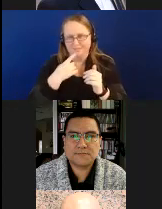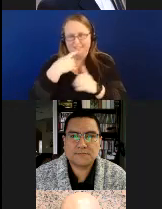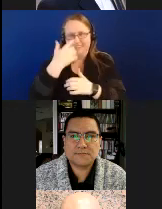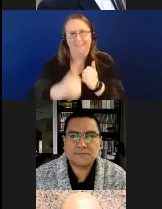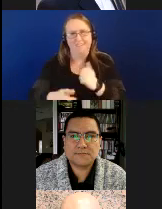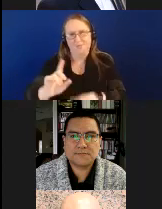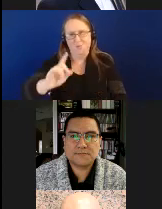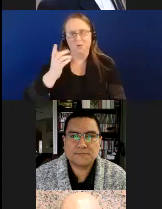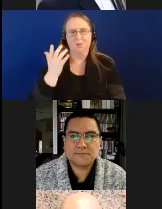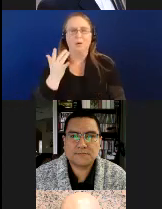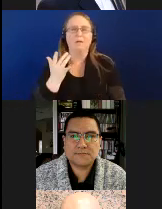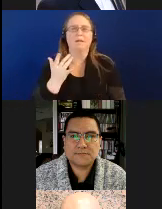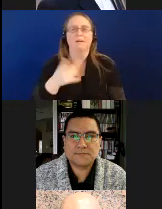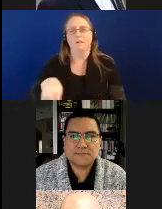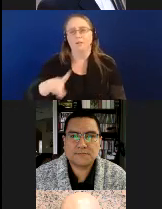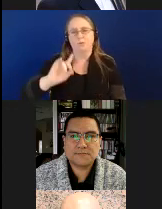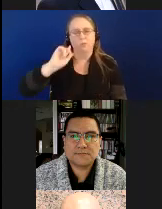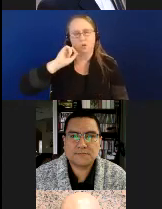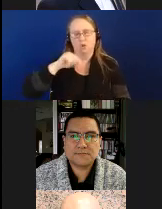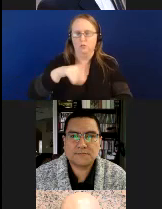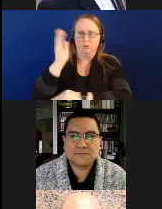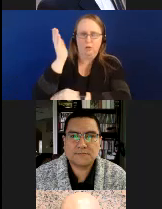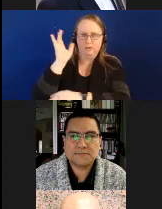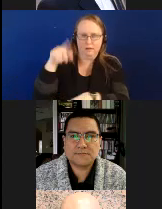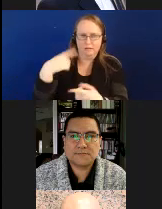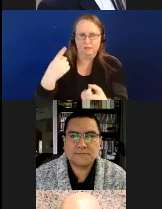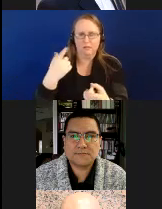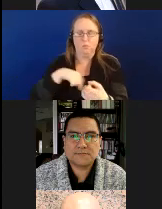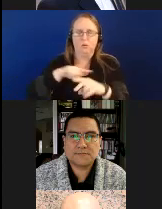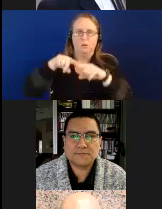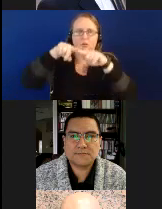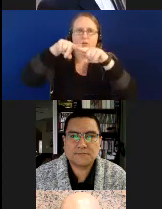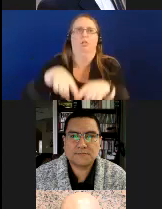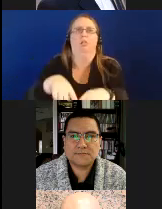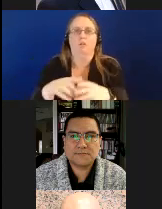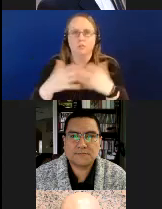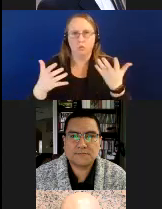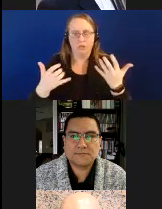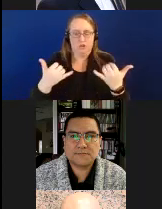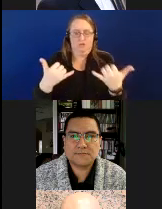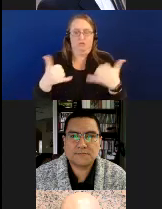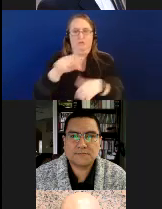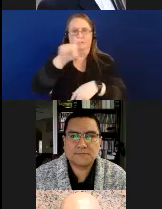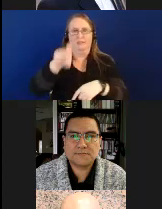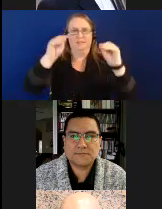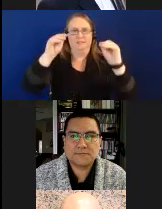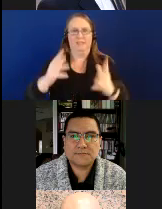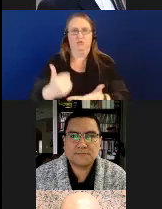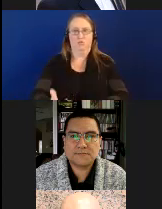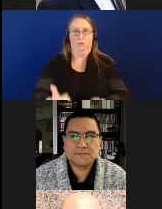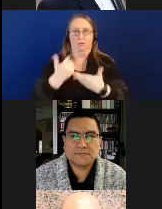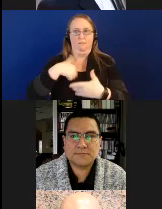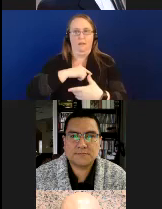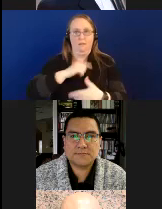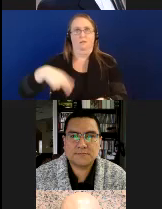we really, I think as you heard from the presentation, we rely so much on current Texas teachers to help us build a high